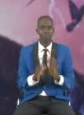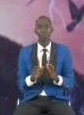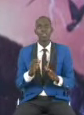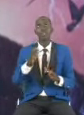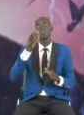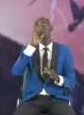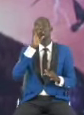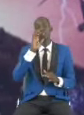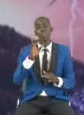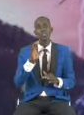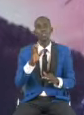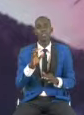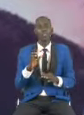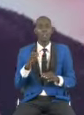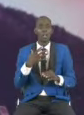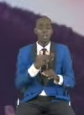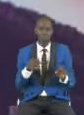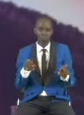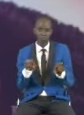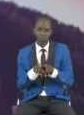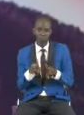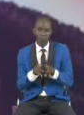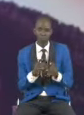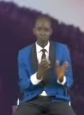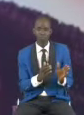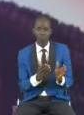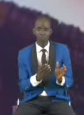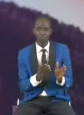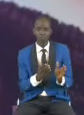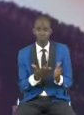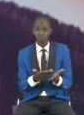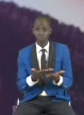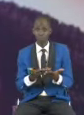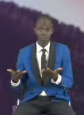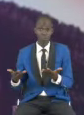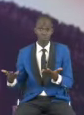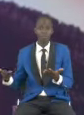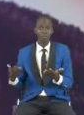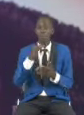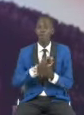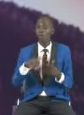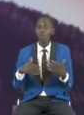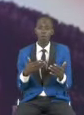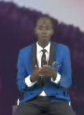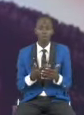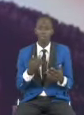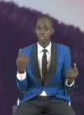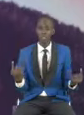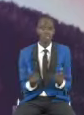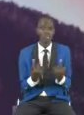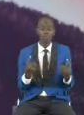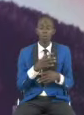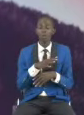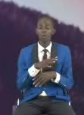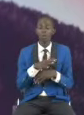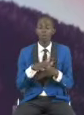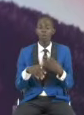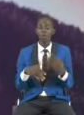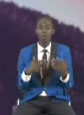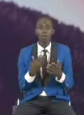and such like. Is saying all sin, all iniquity, all